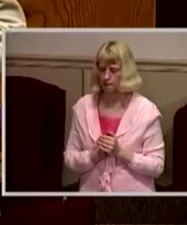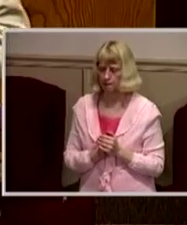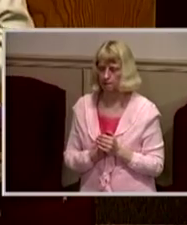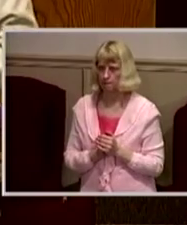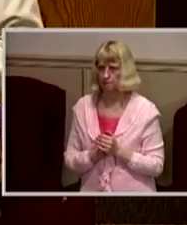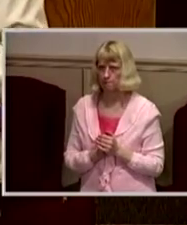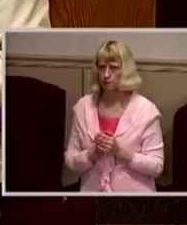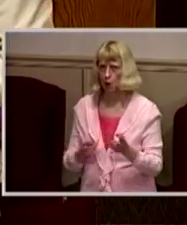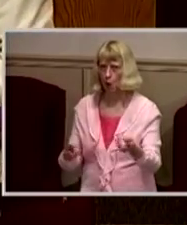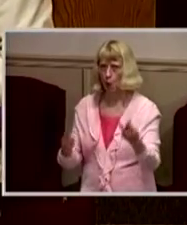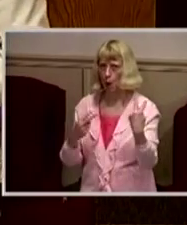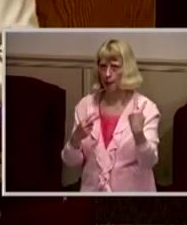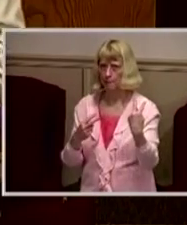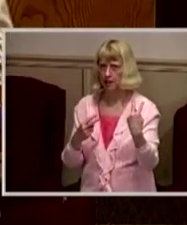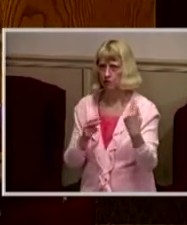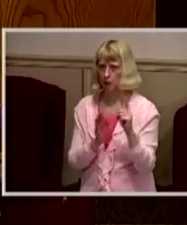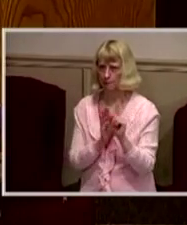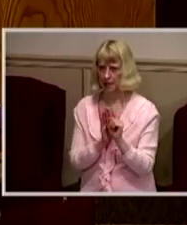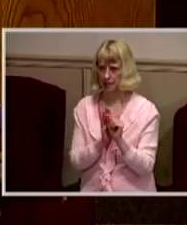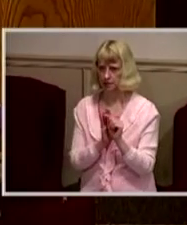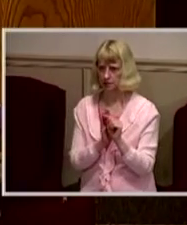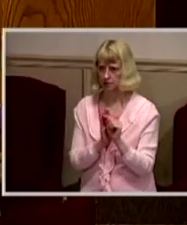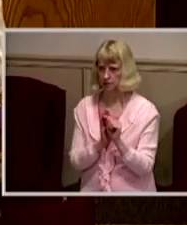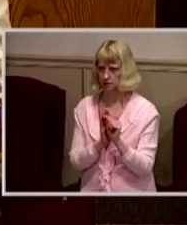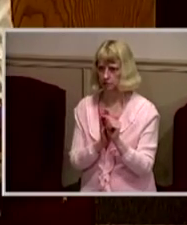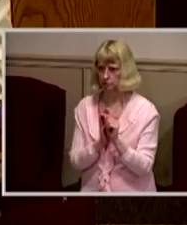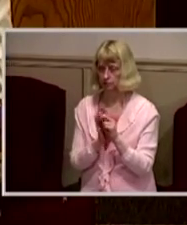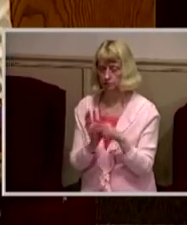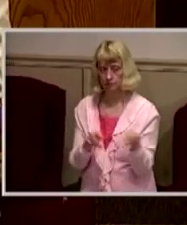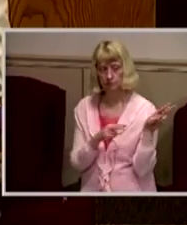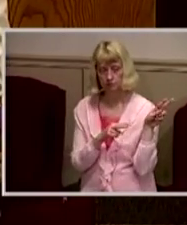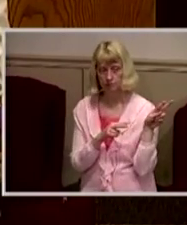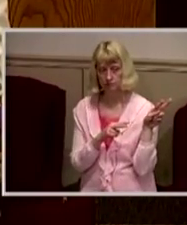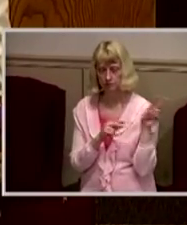Now, everybody look at me for just a minute.